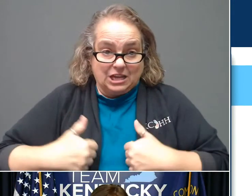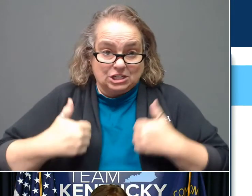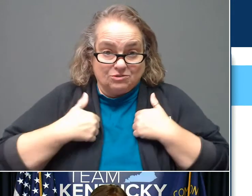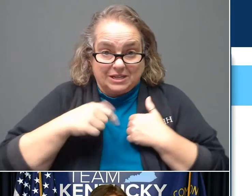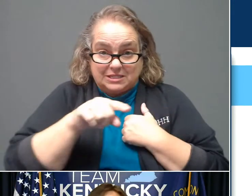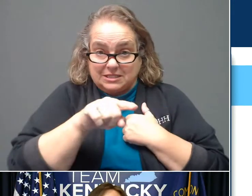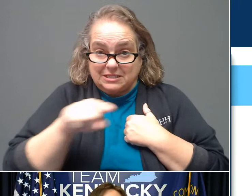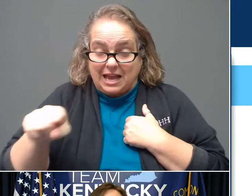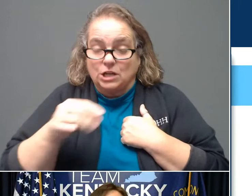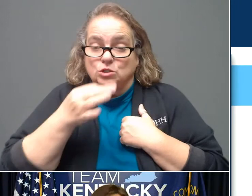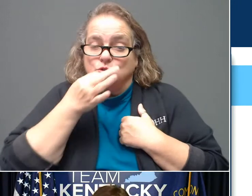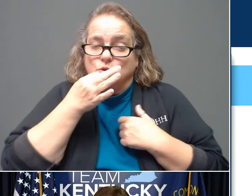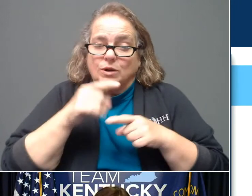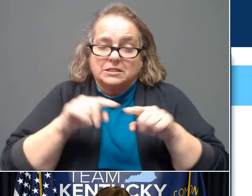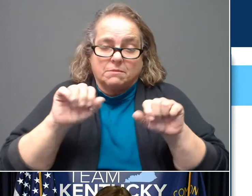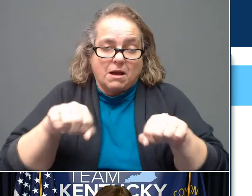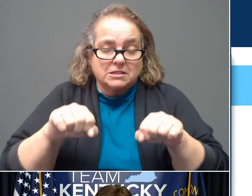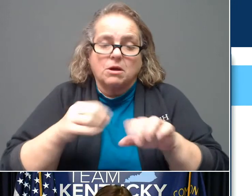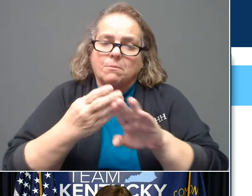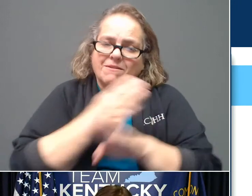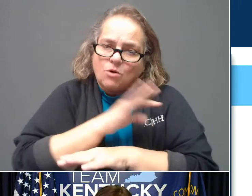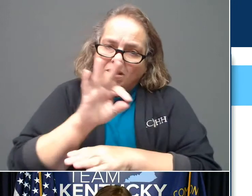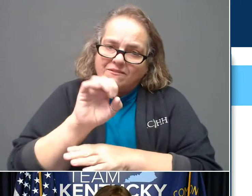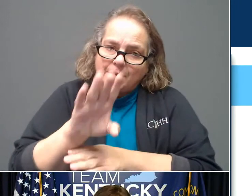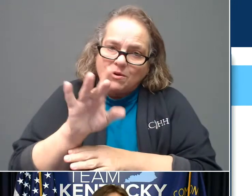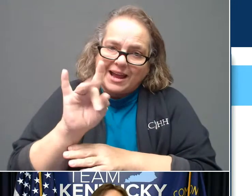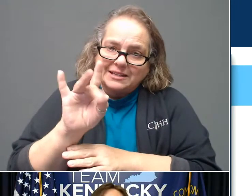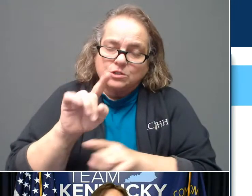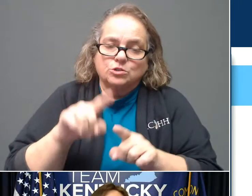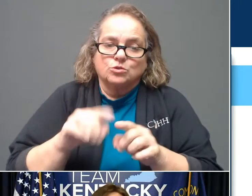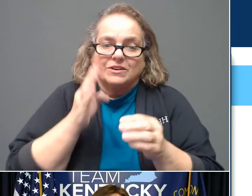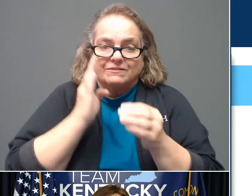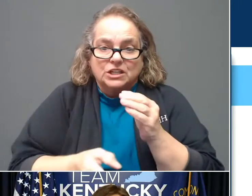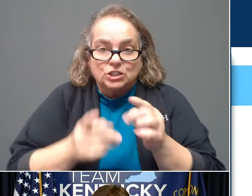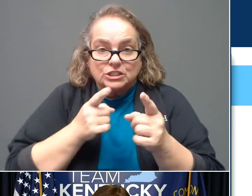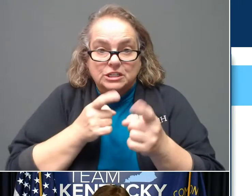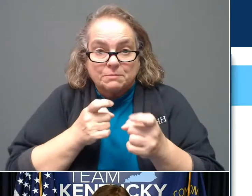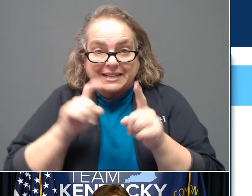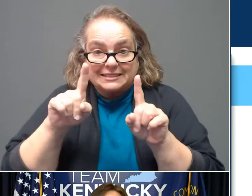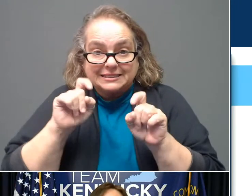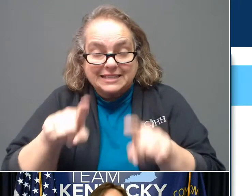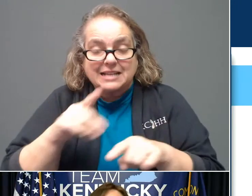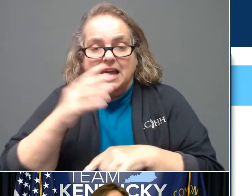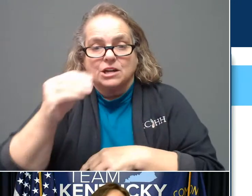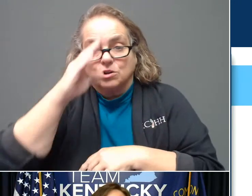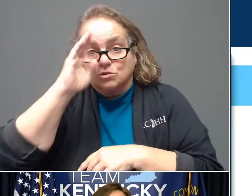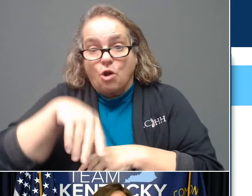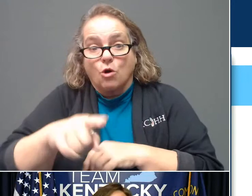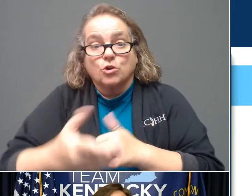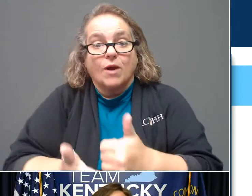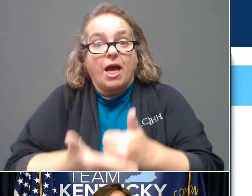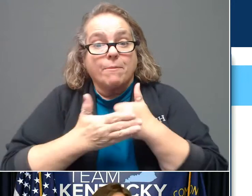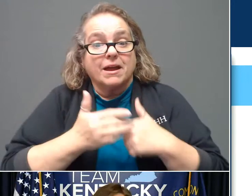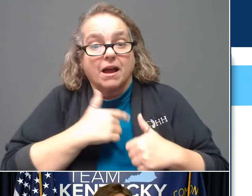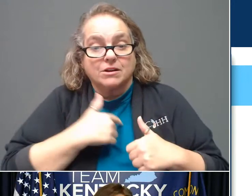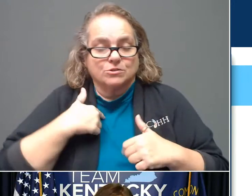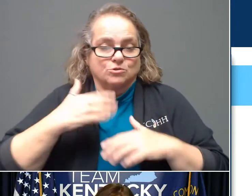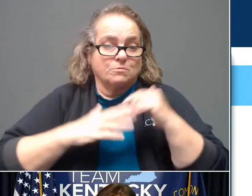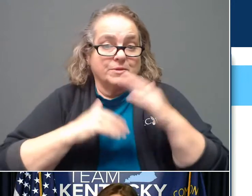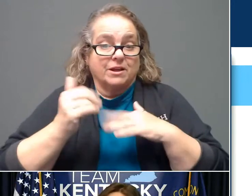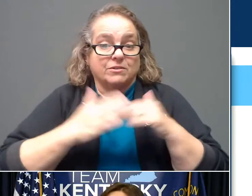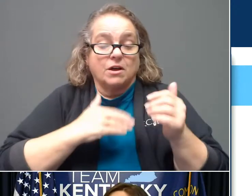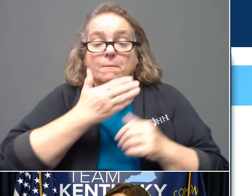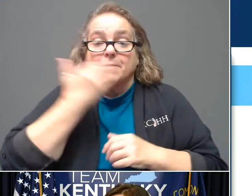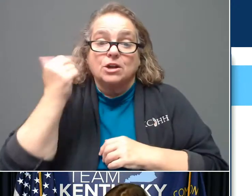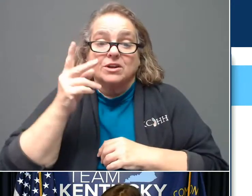before February 18th, to complete the speed test and know that you are helping us to build a better Kentucky for everyone.